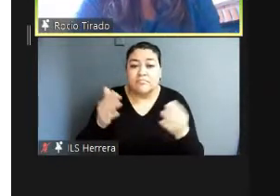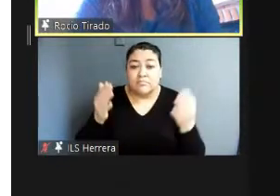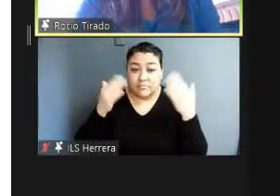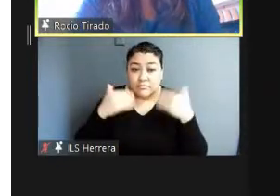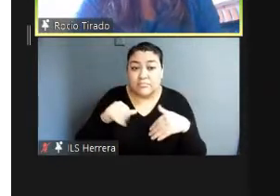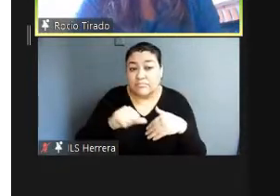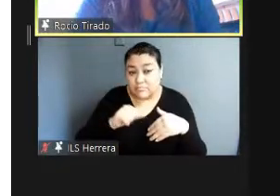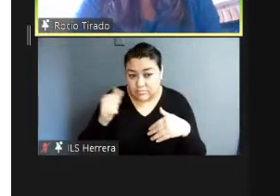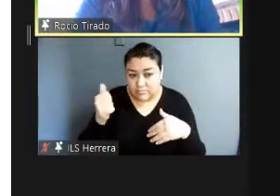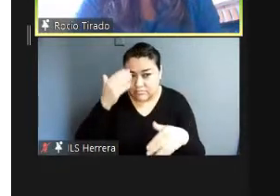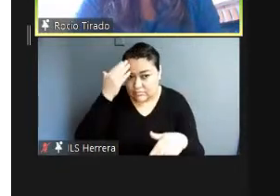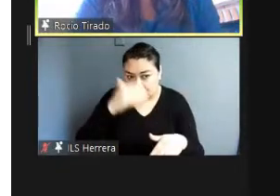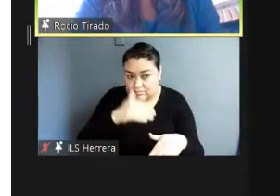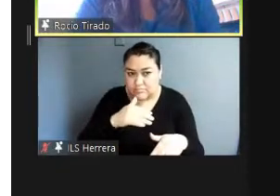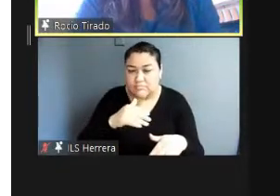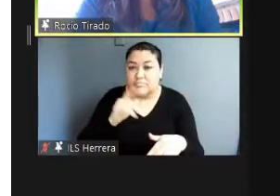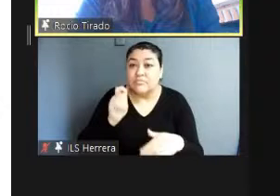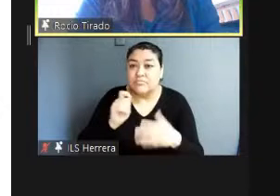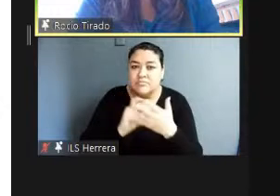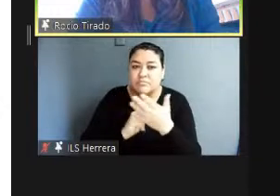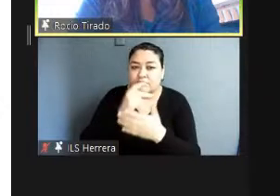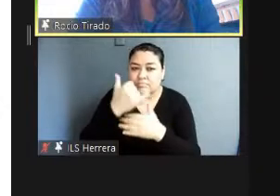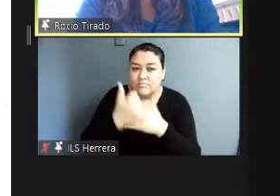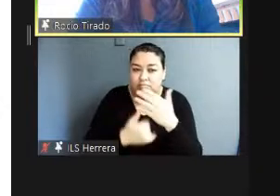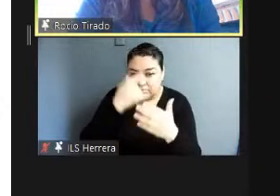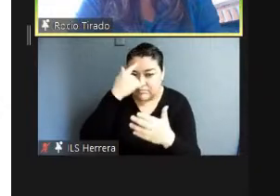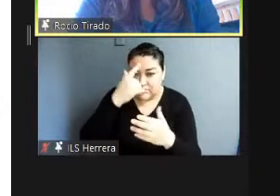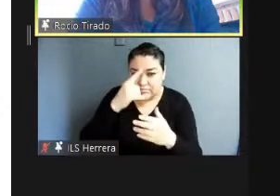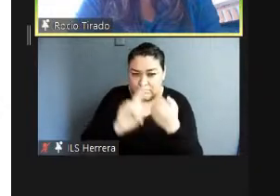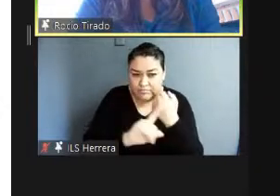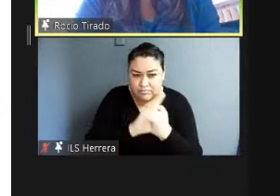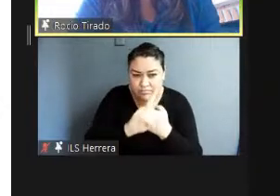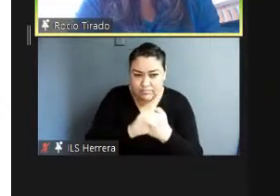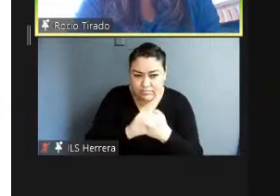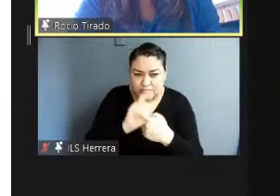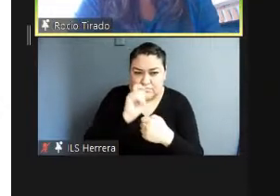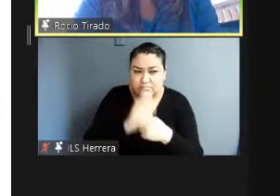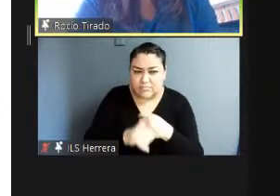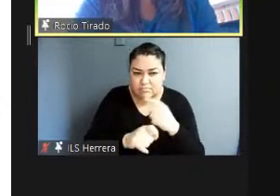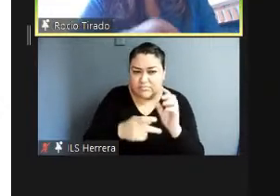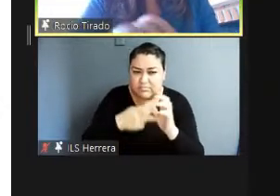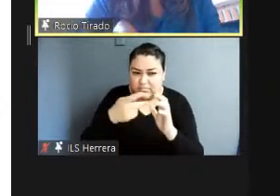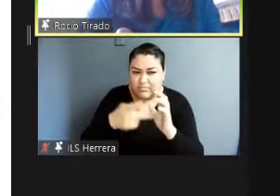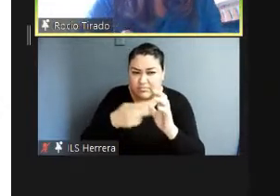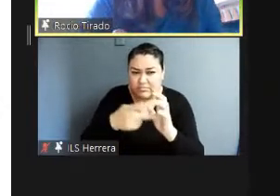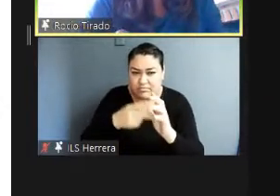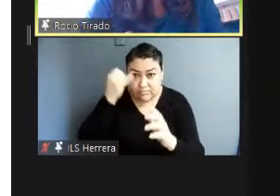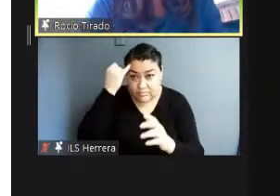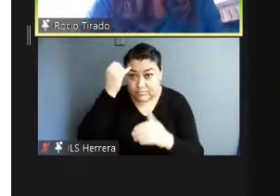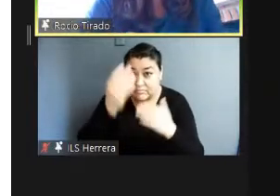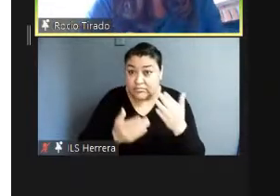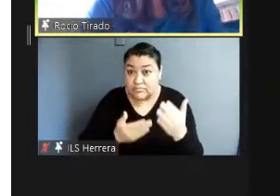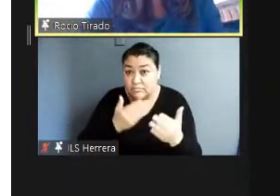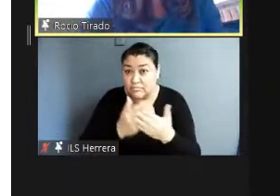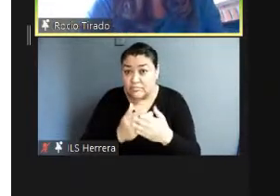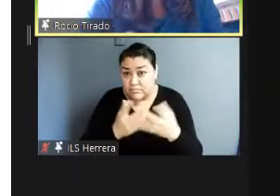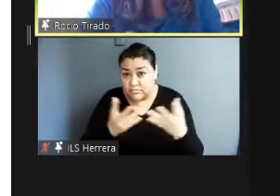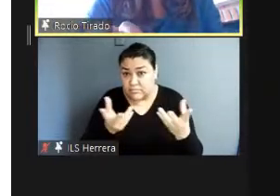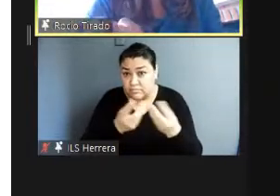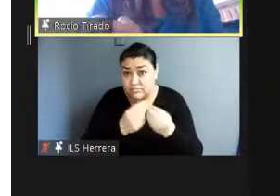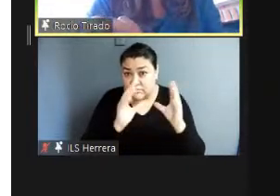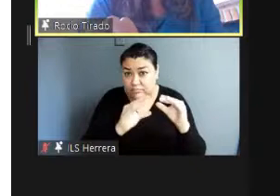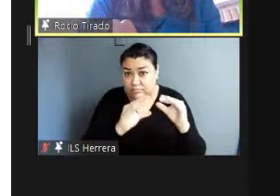profiles, participation in transdisciplinary processes so that we can address frequent morbidity